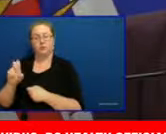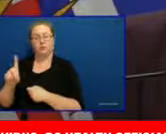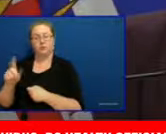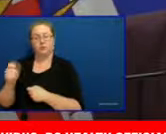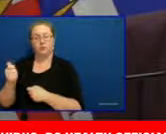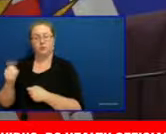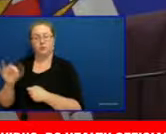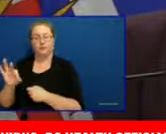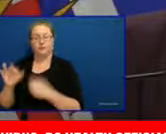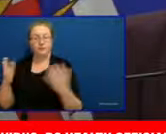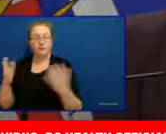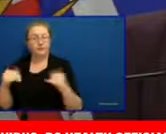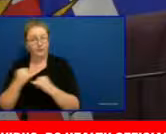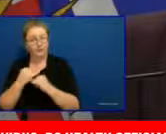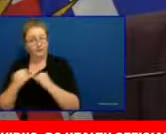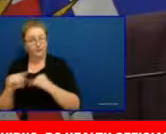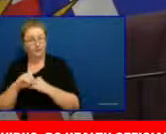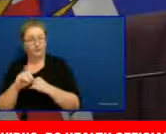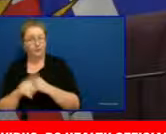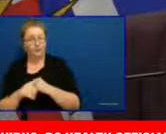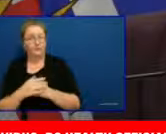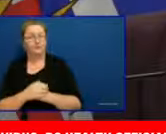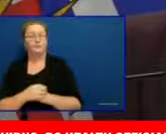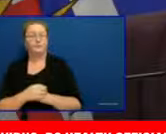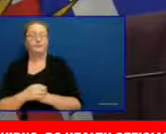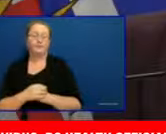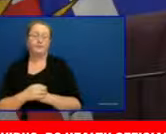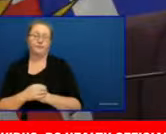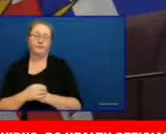gov.bc.ca/COVID-19. Last question is from Zara Premji, CBC.